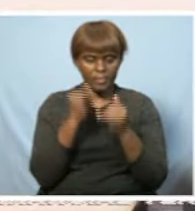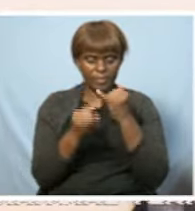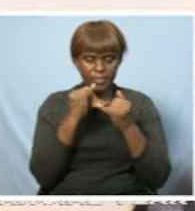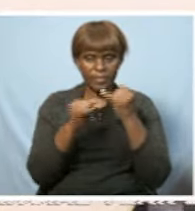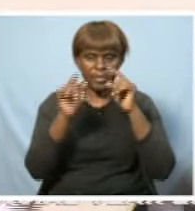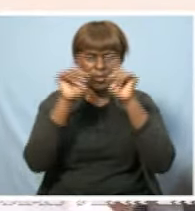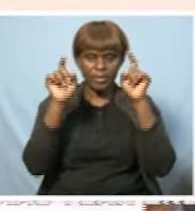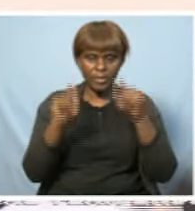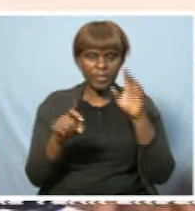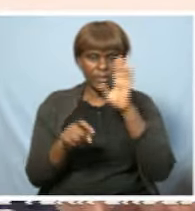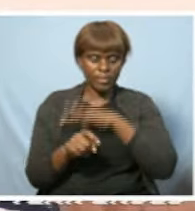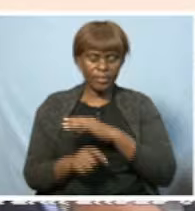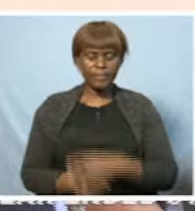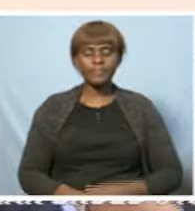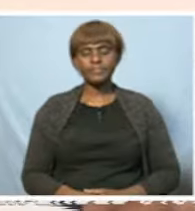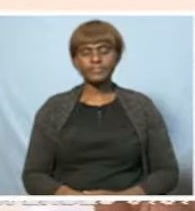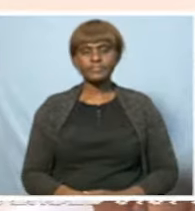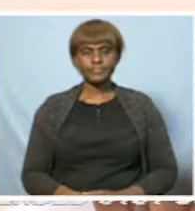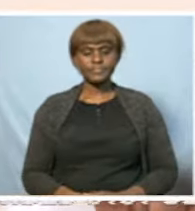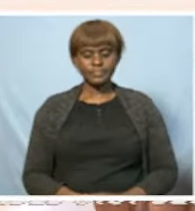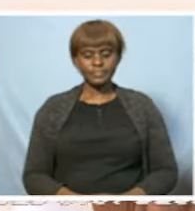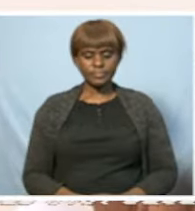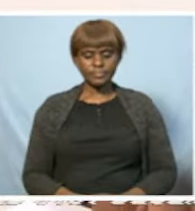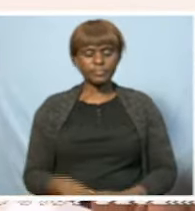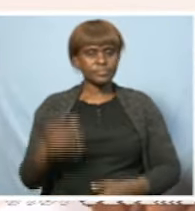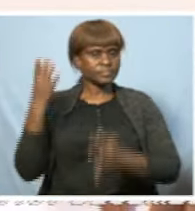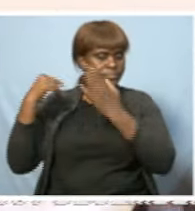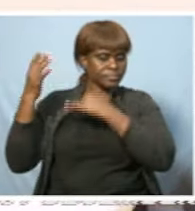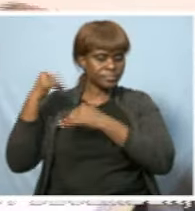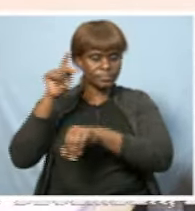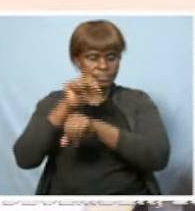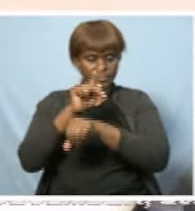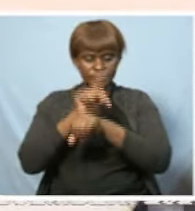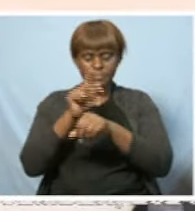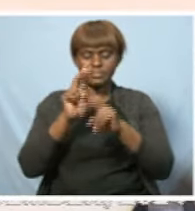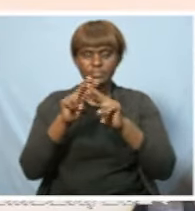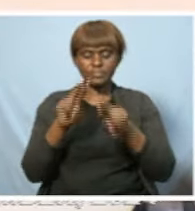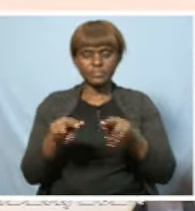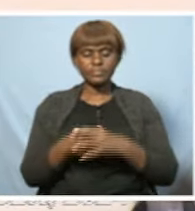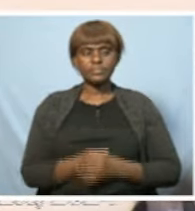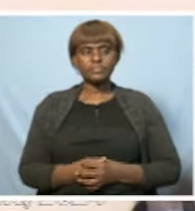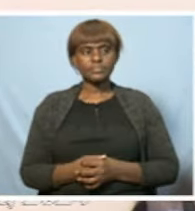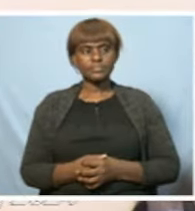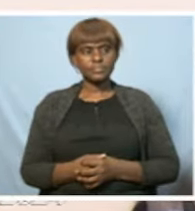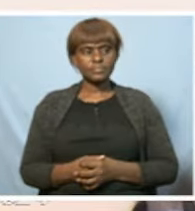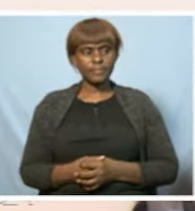certificate. On outstanding projects, Chair,